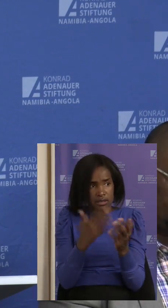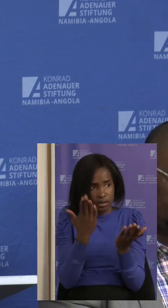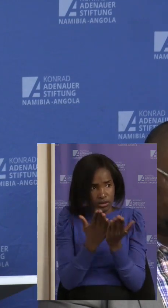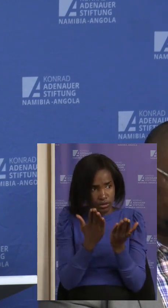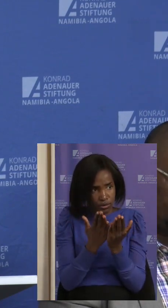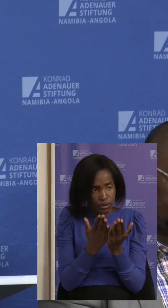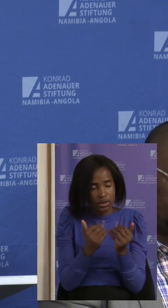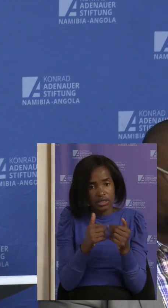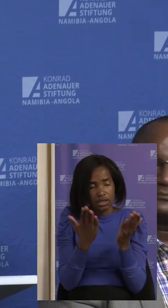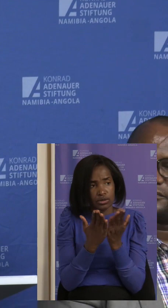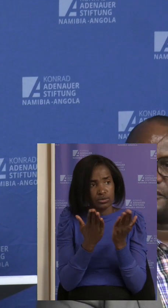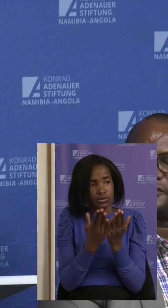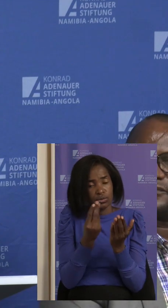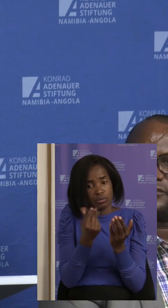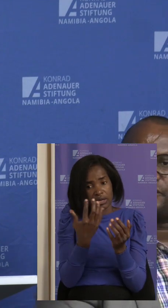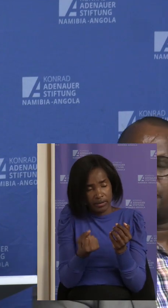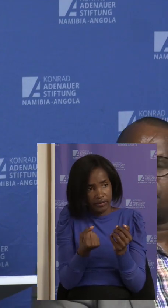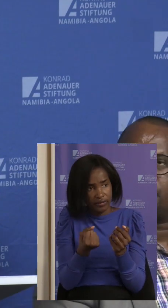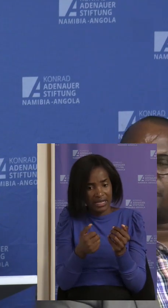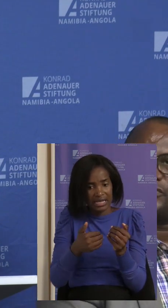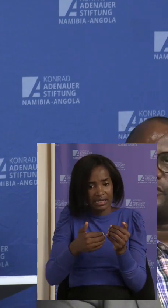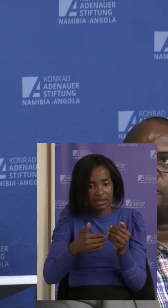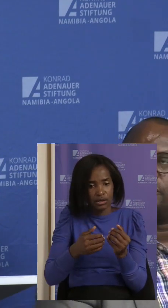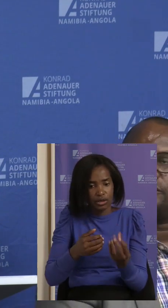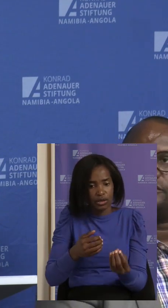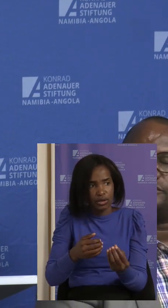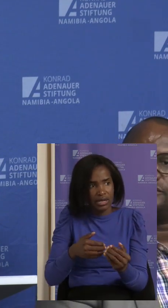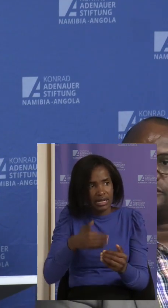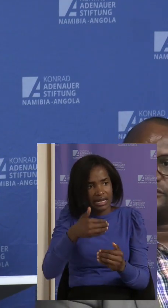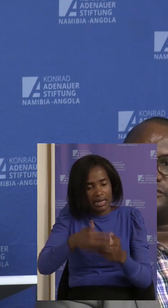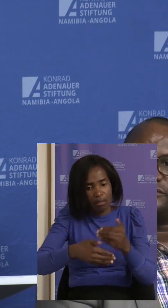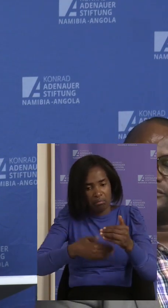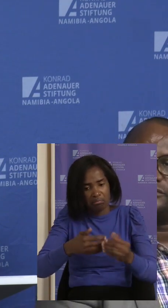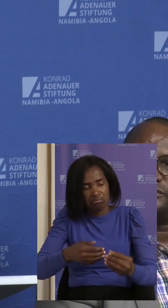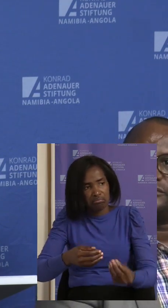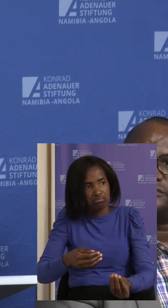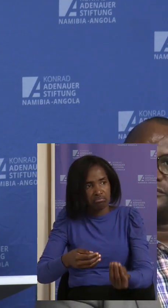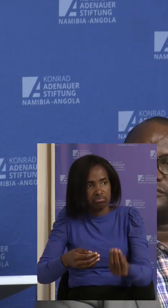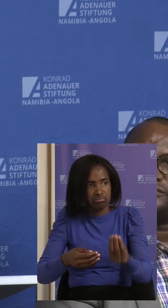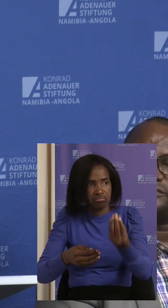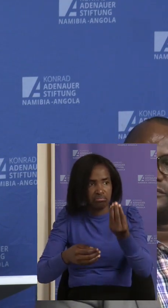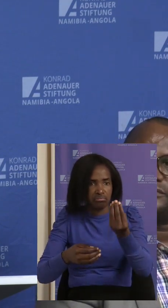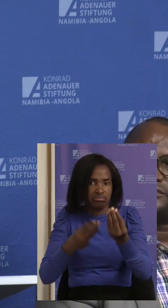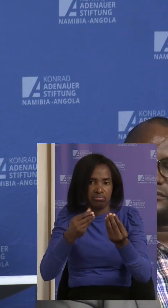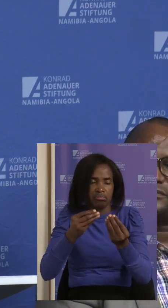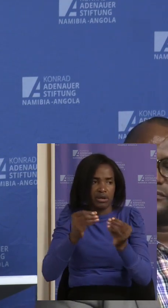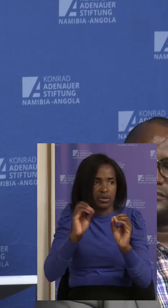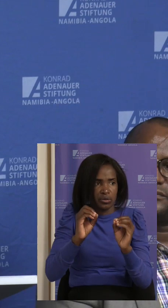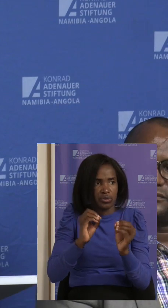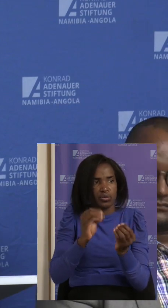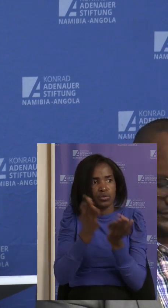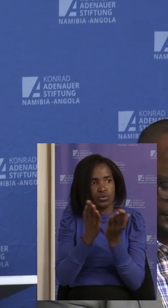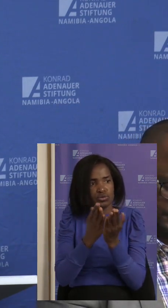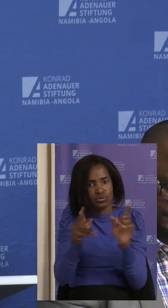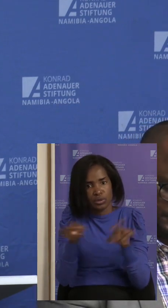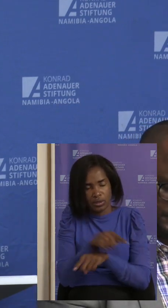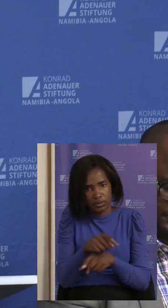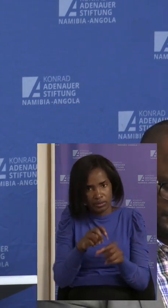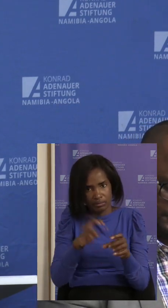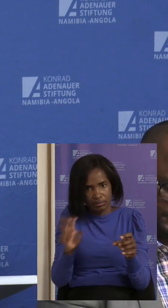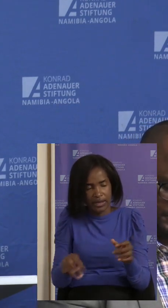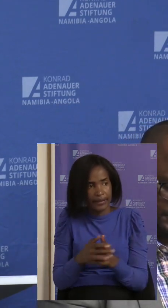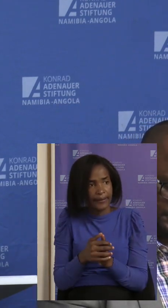they get into the system, and then something along the way happens, and then you are excluded financially. It continues.